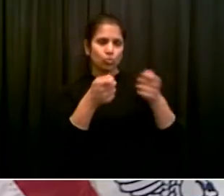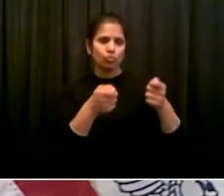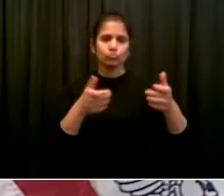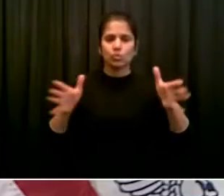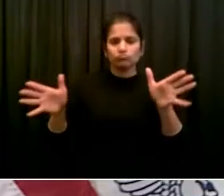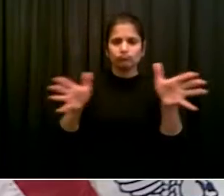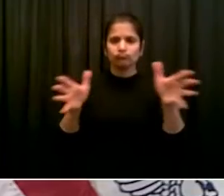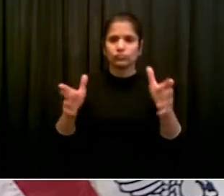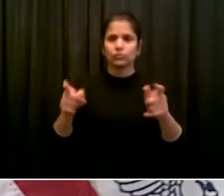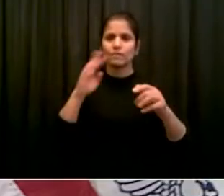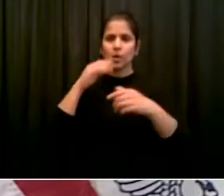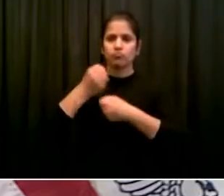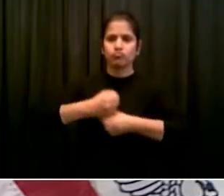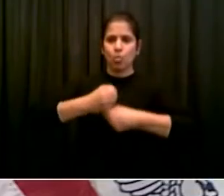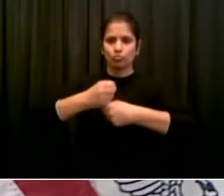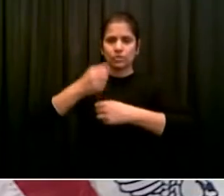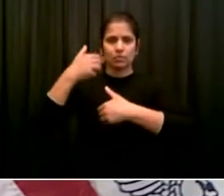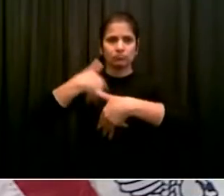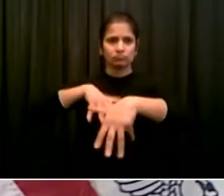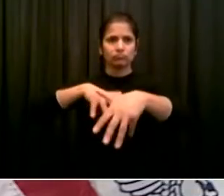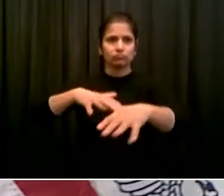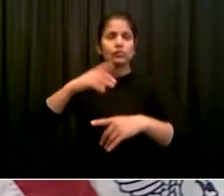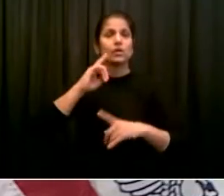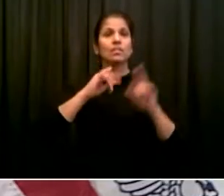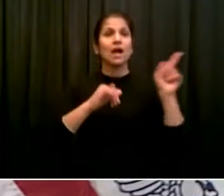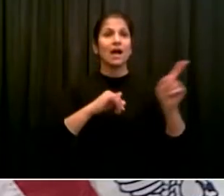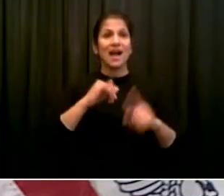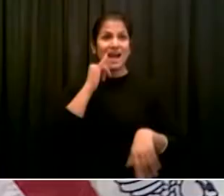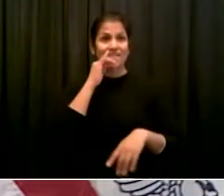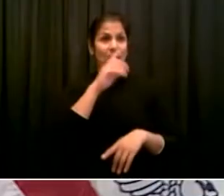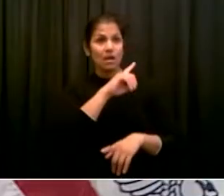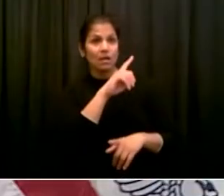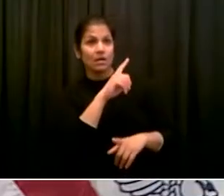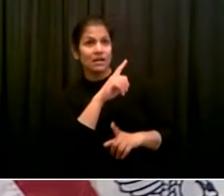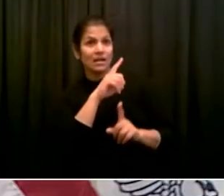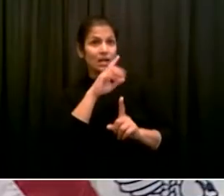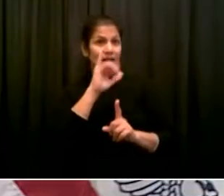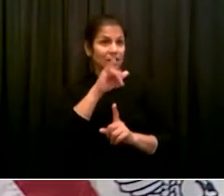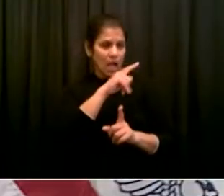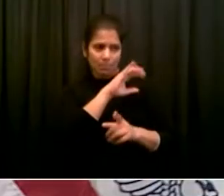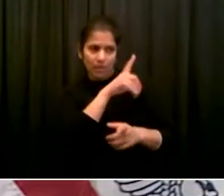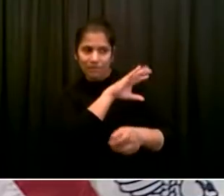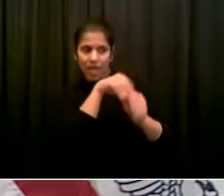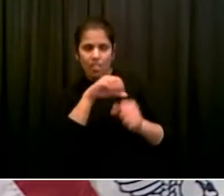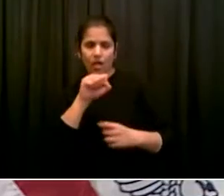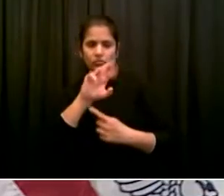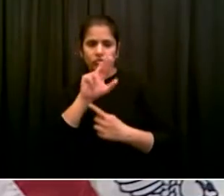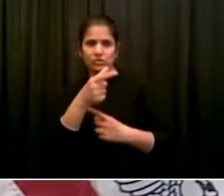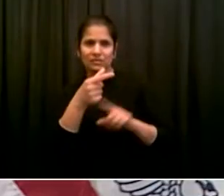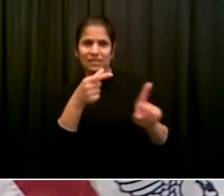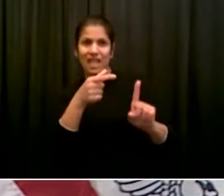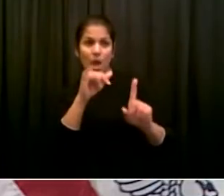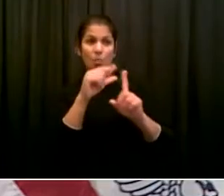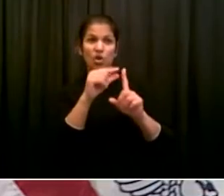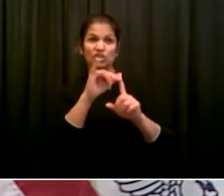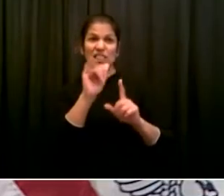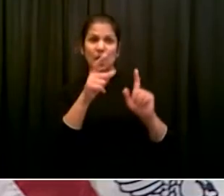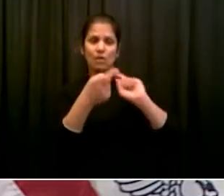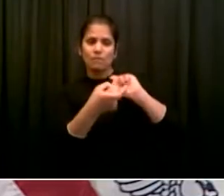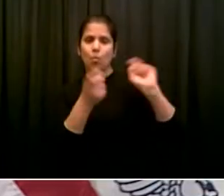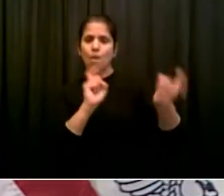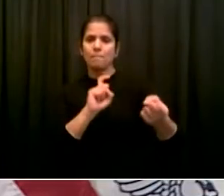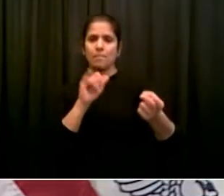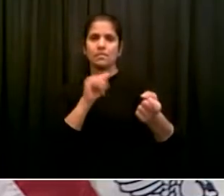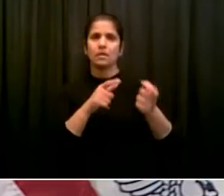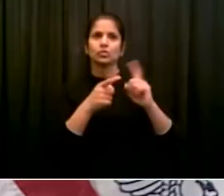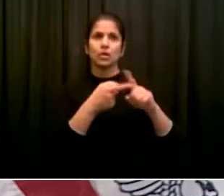role, for SRG. And I think the work of reform that has been going on since last summer, at the local